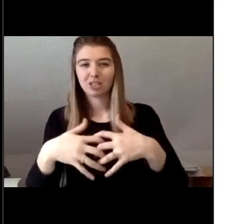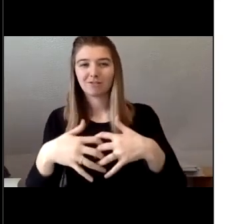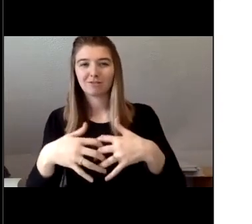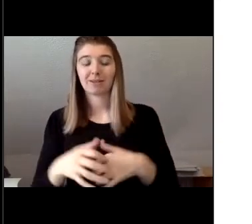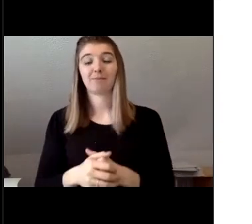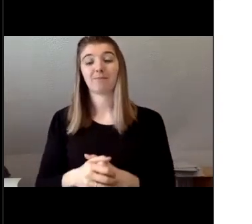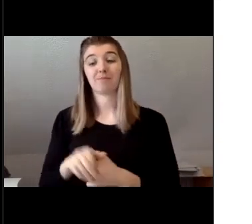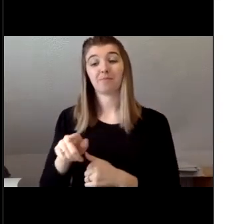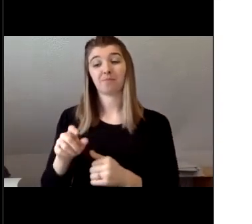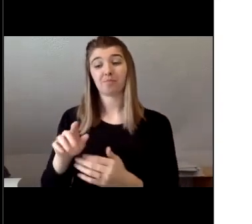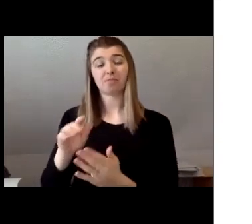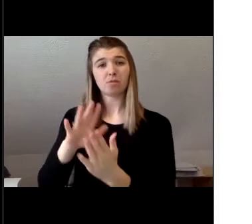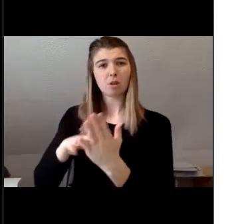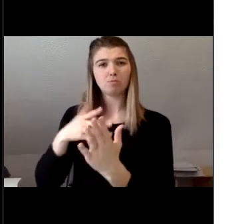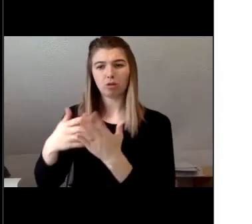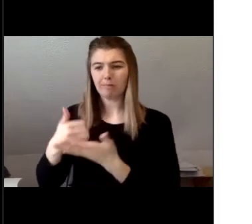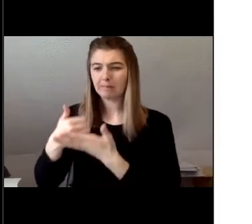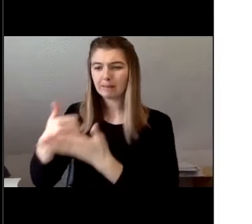chair in